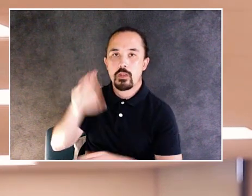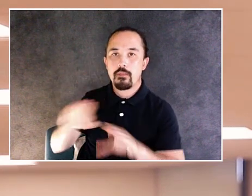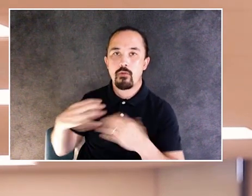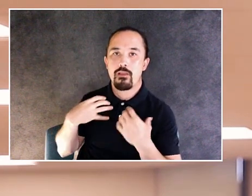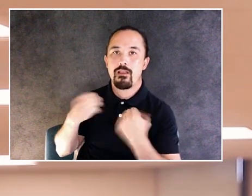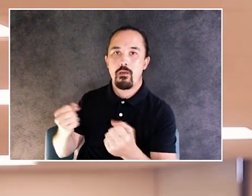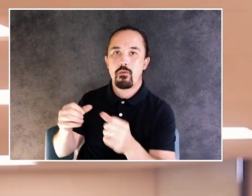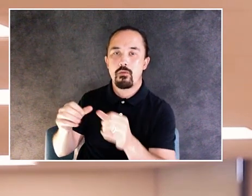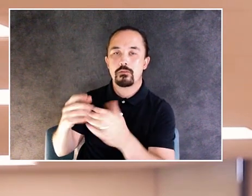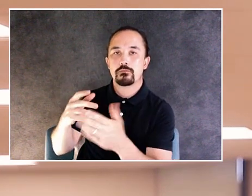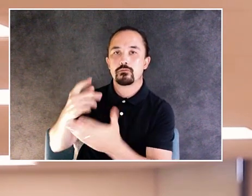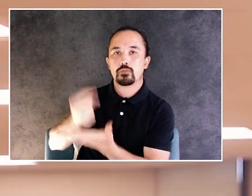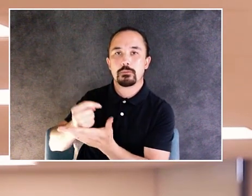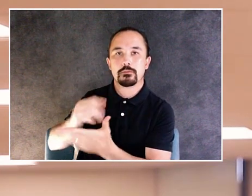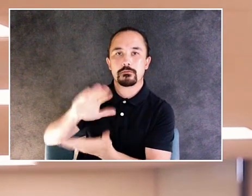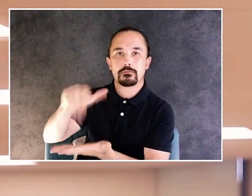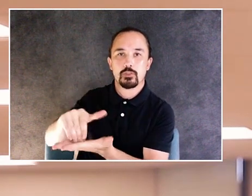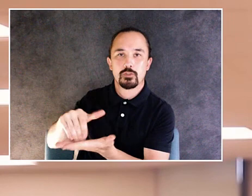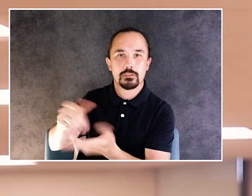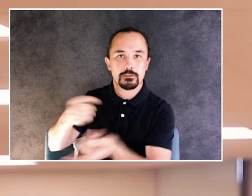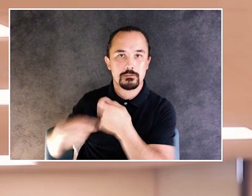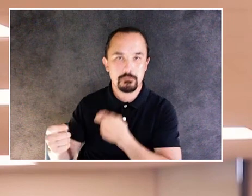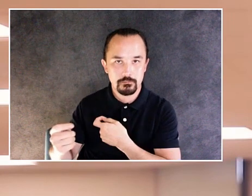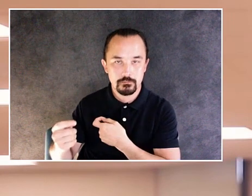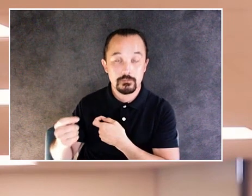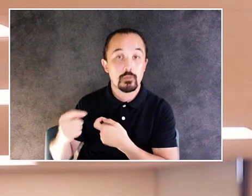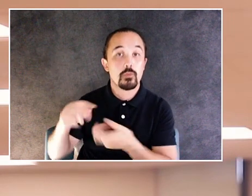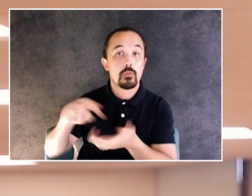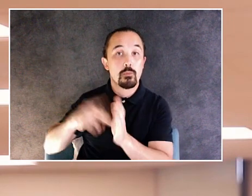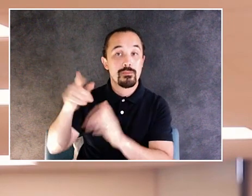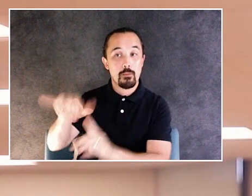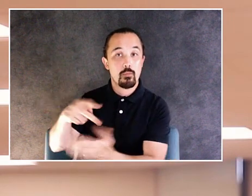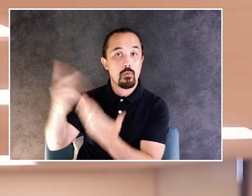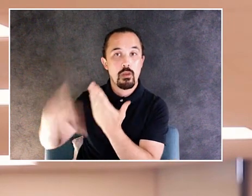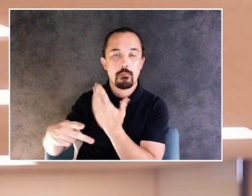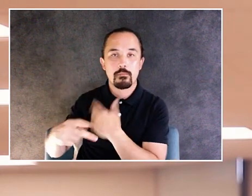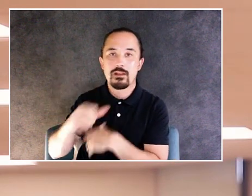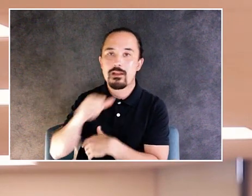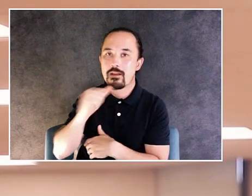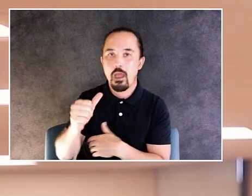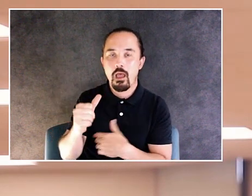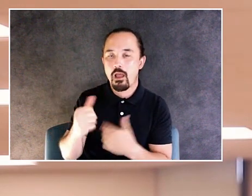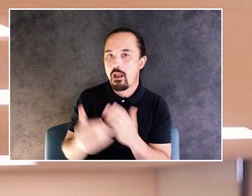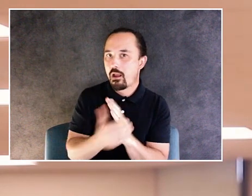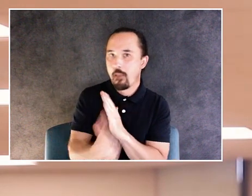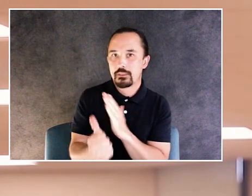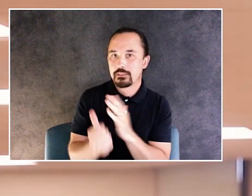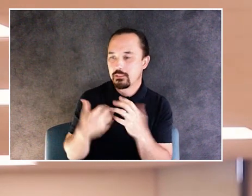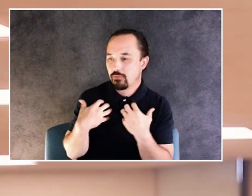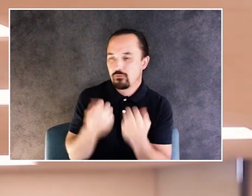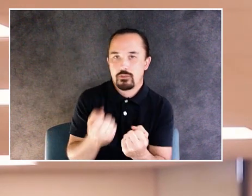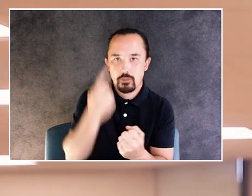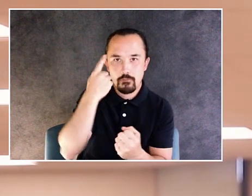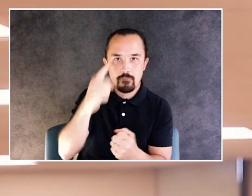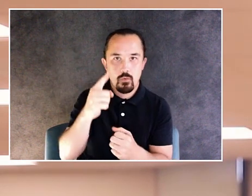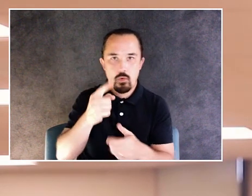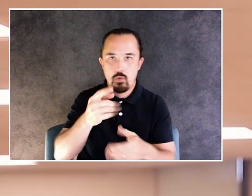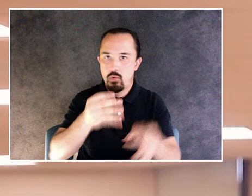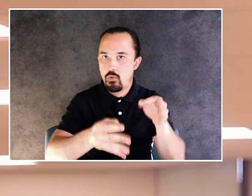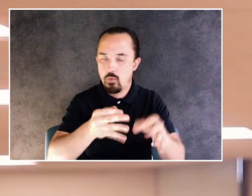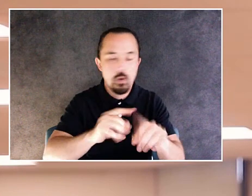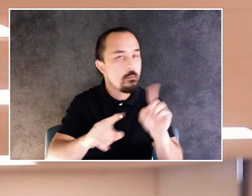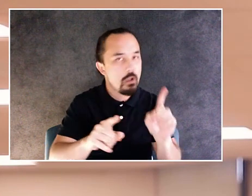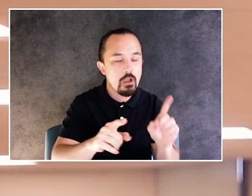instead. The ultimate purpose of this program is not competency restoration for adjudication, but rather